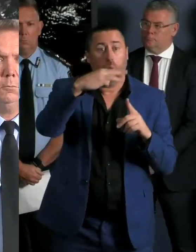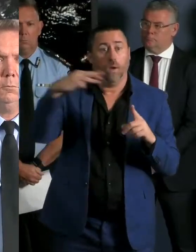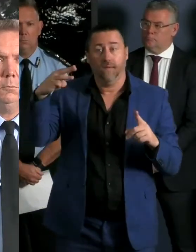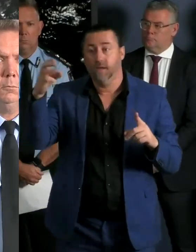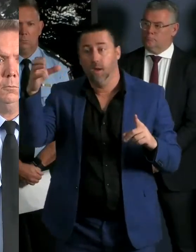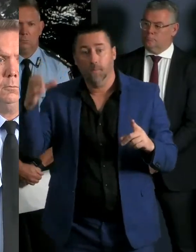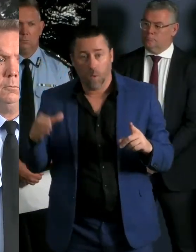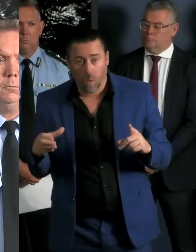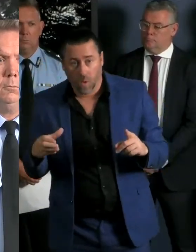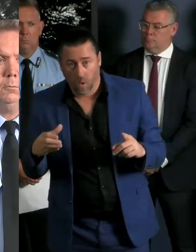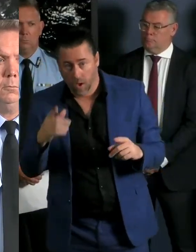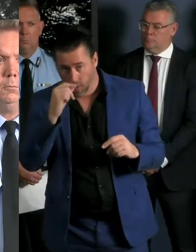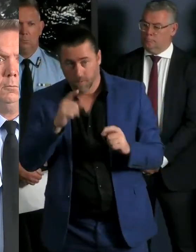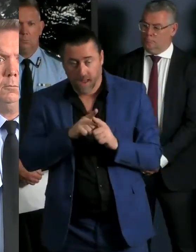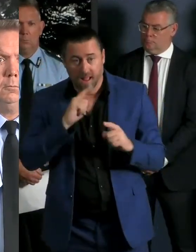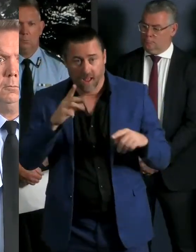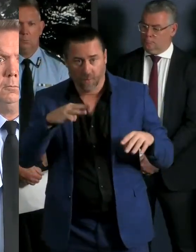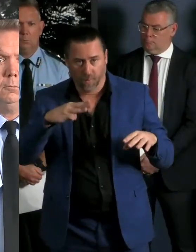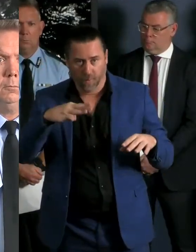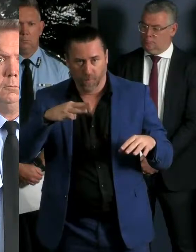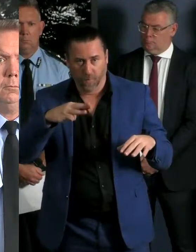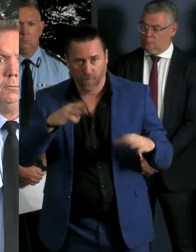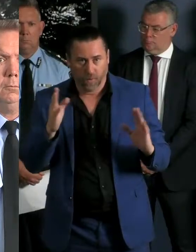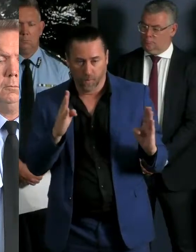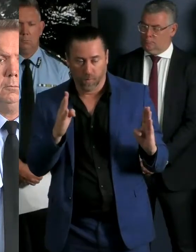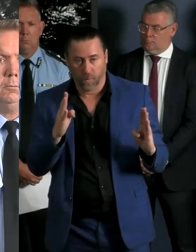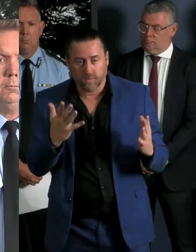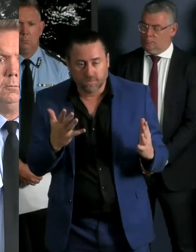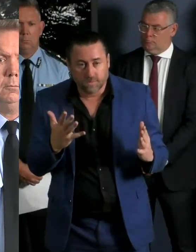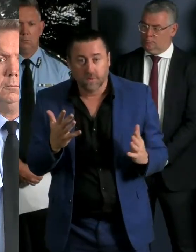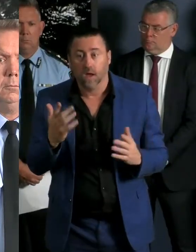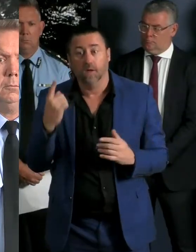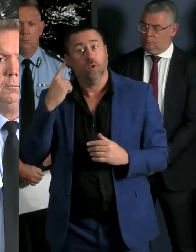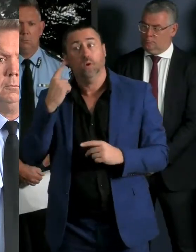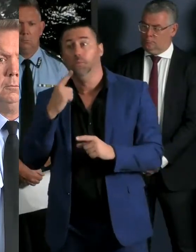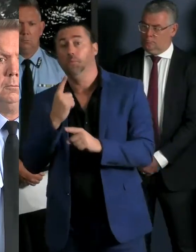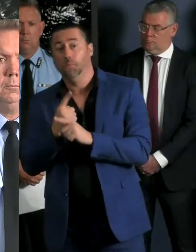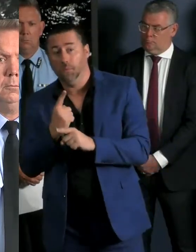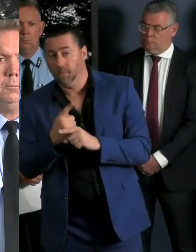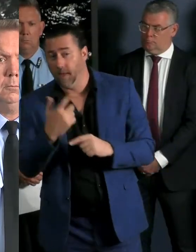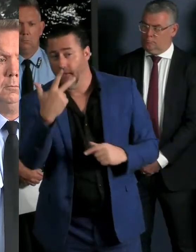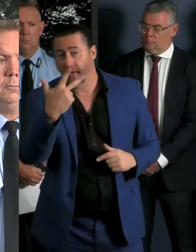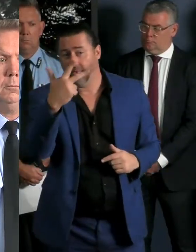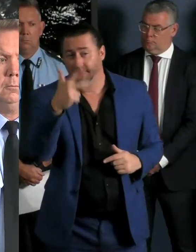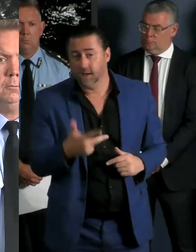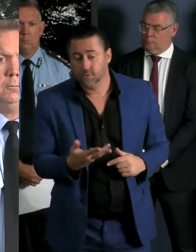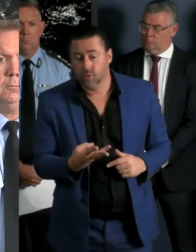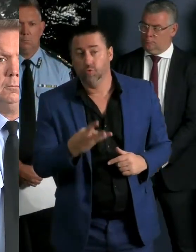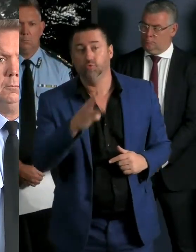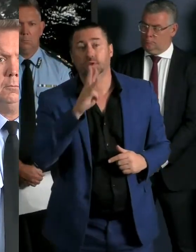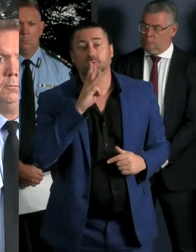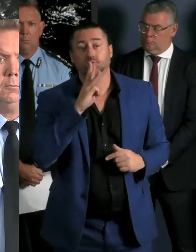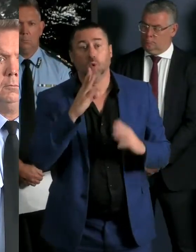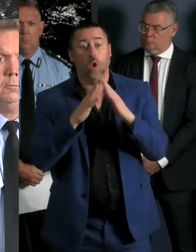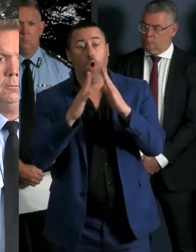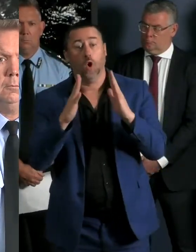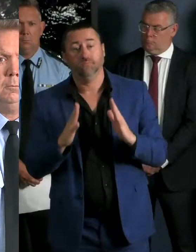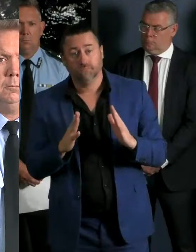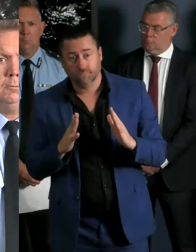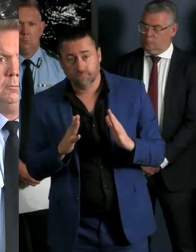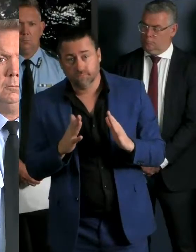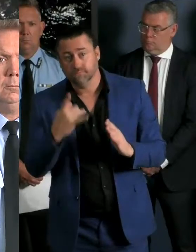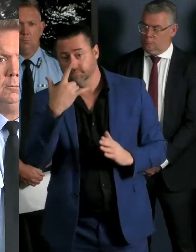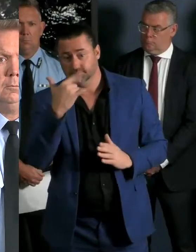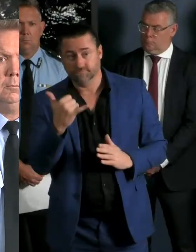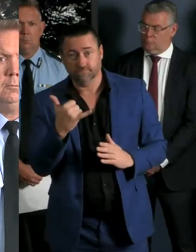the impact area. I can report that we've just received advice that there are now 8,300 homes that